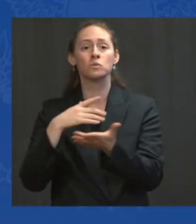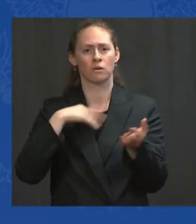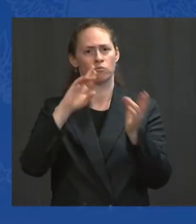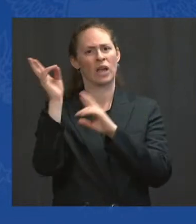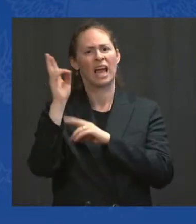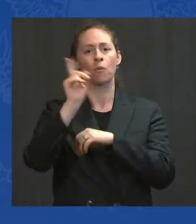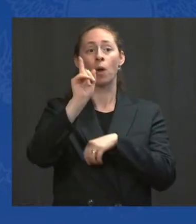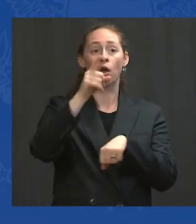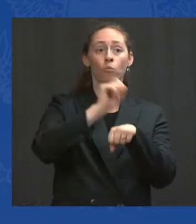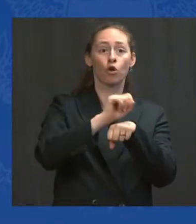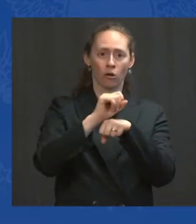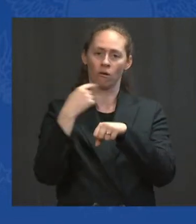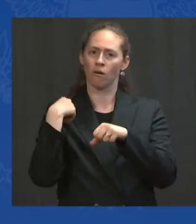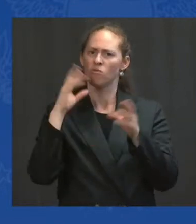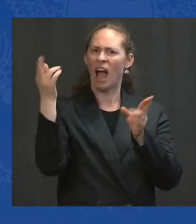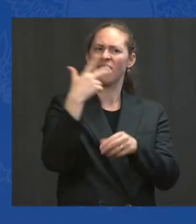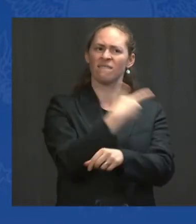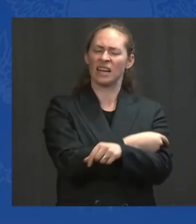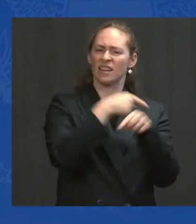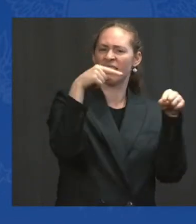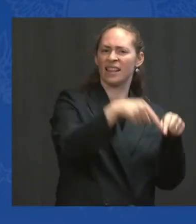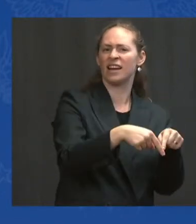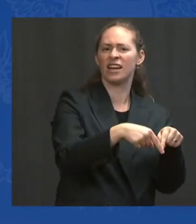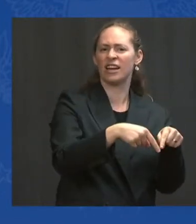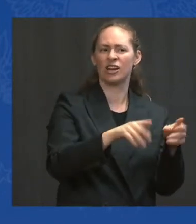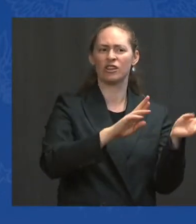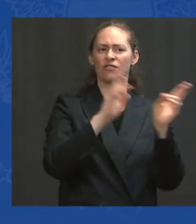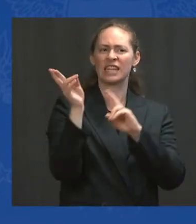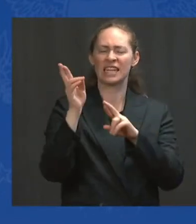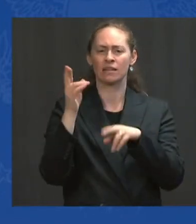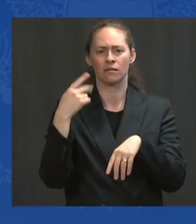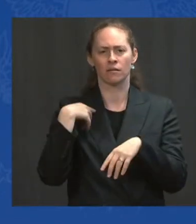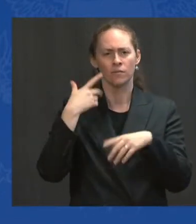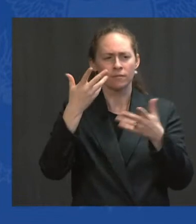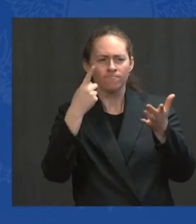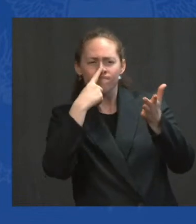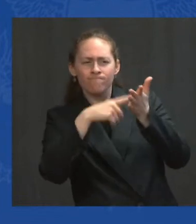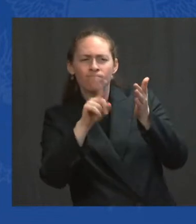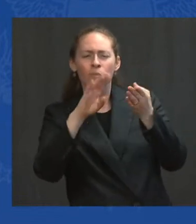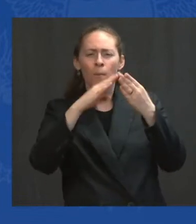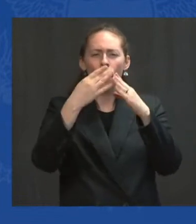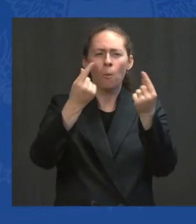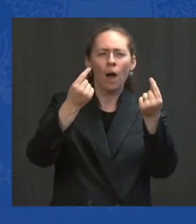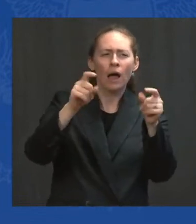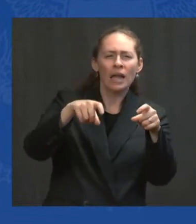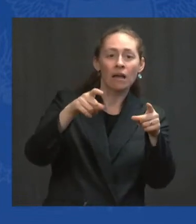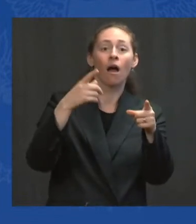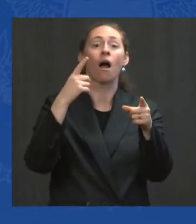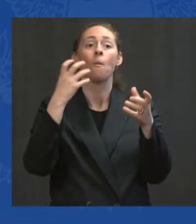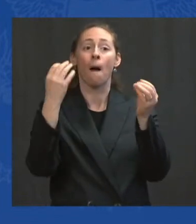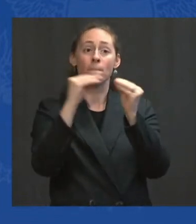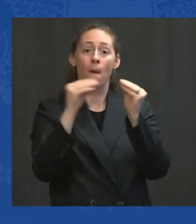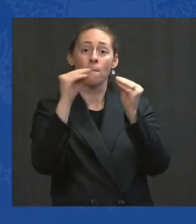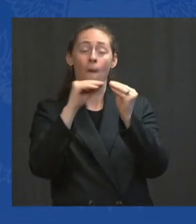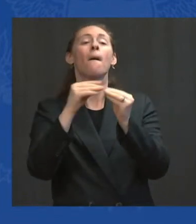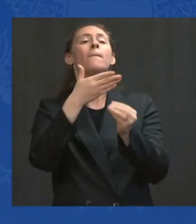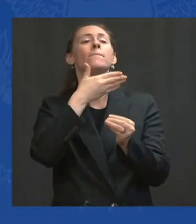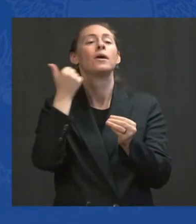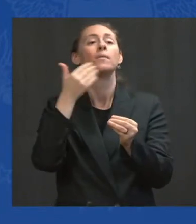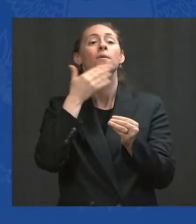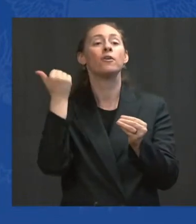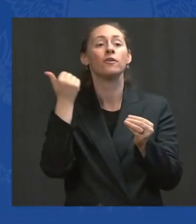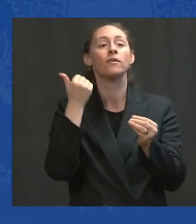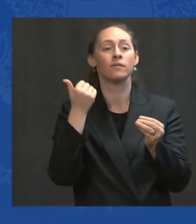At the same time we work with communities to get more shots in arms, we're also mobilizing COVID-19 surge response